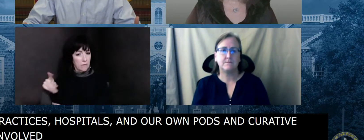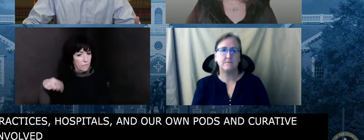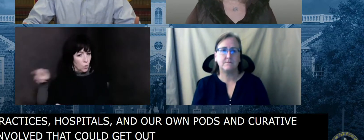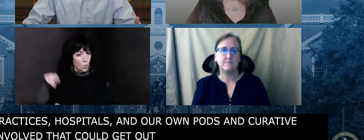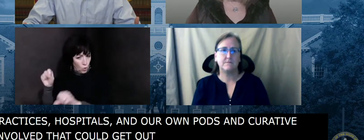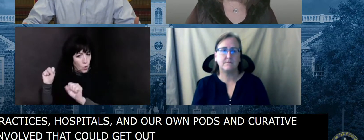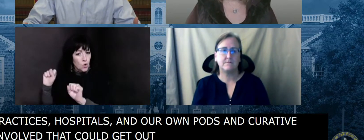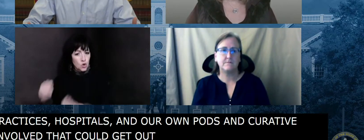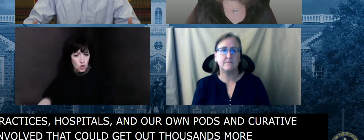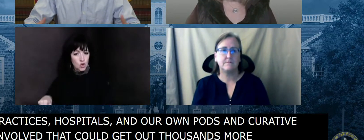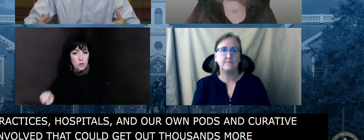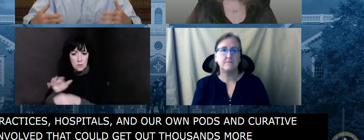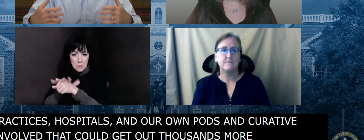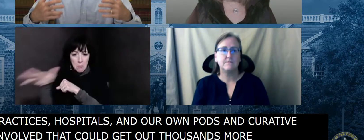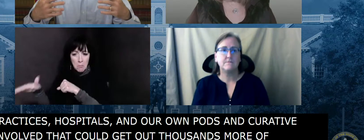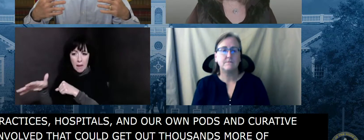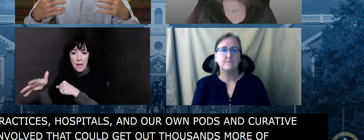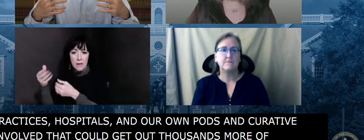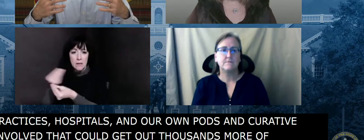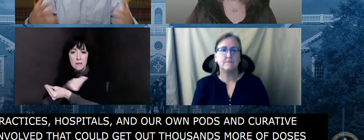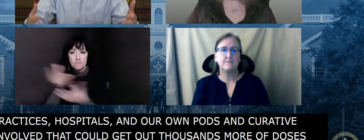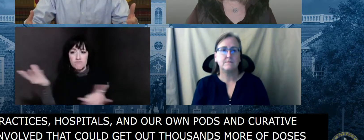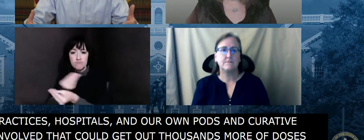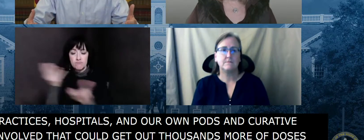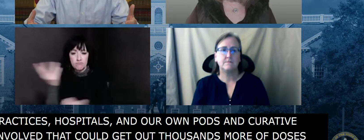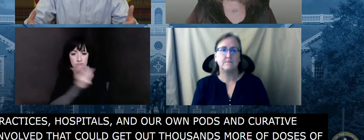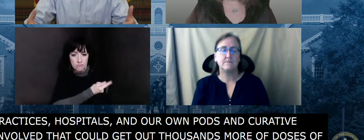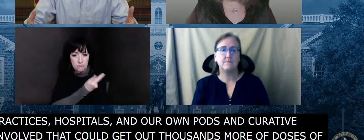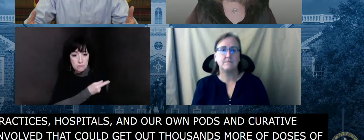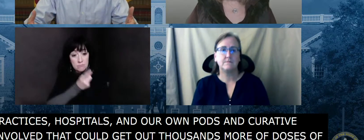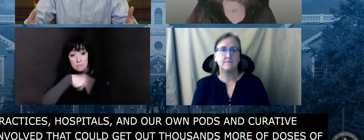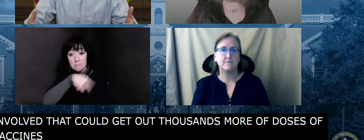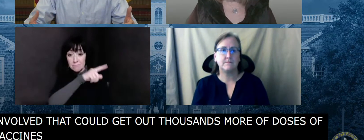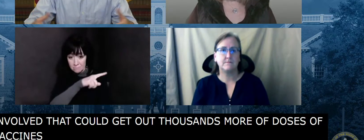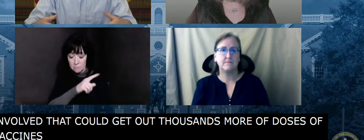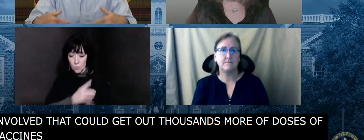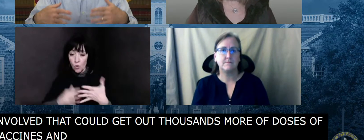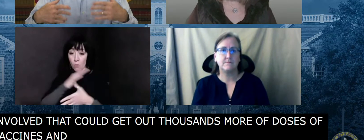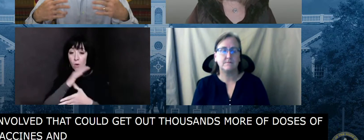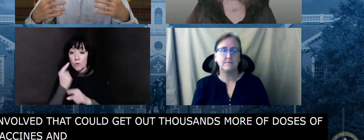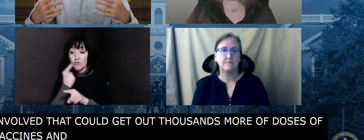of vaccines. And the primary care docs want more, those that have enrolled.